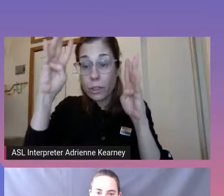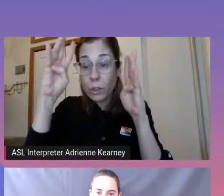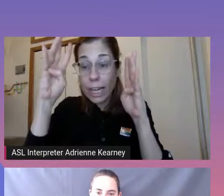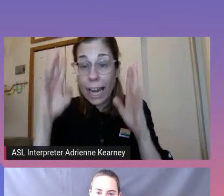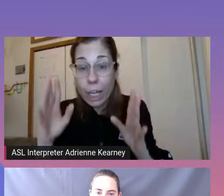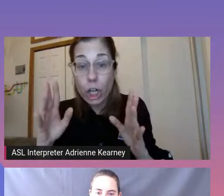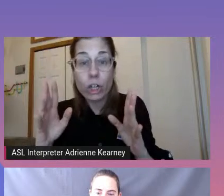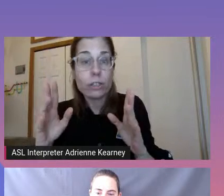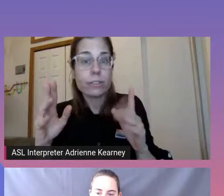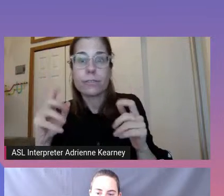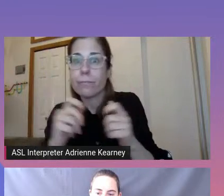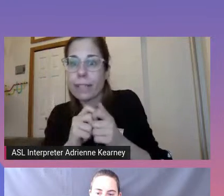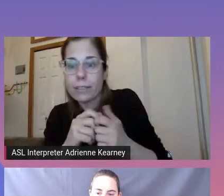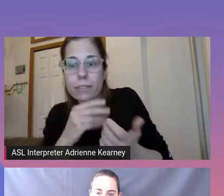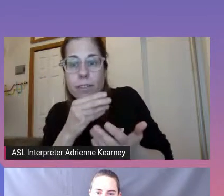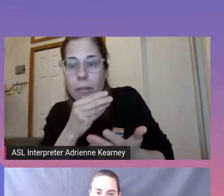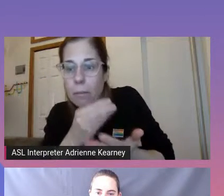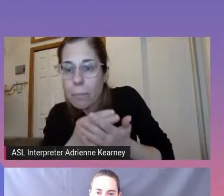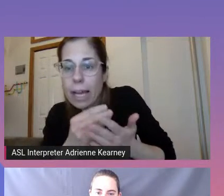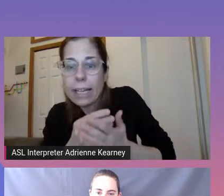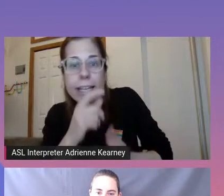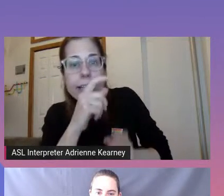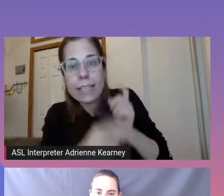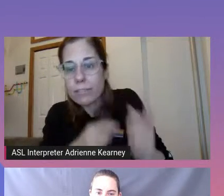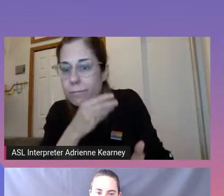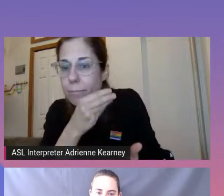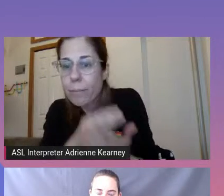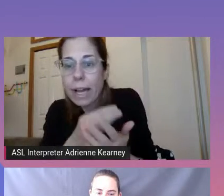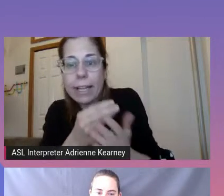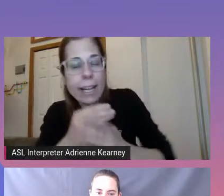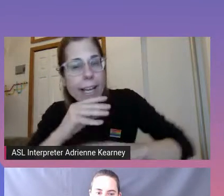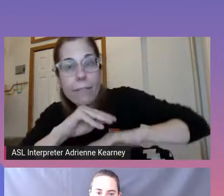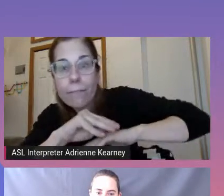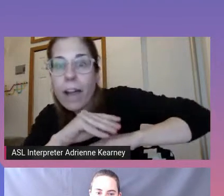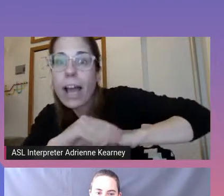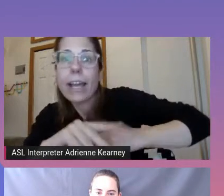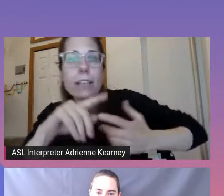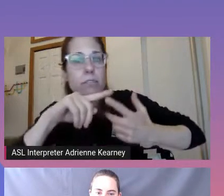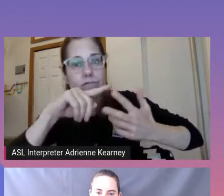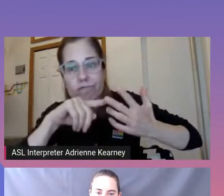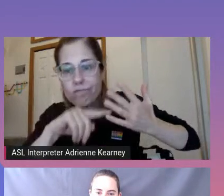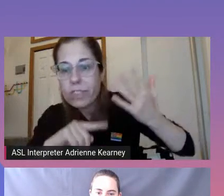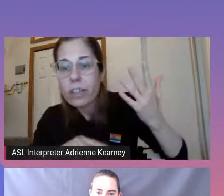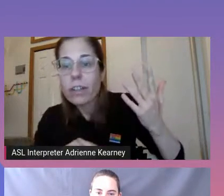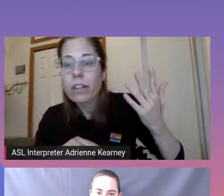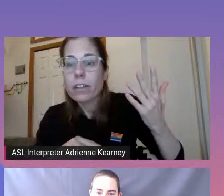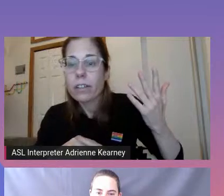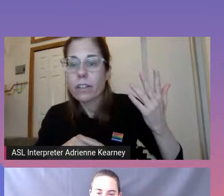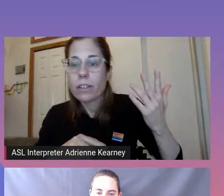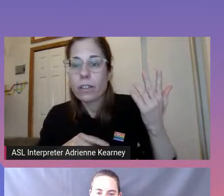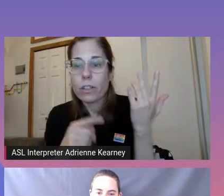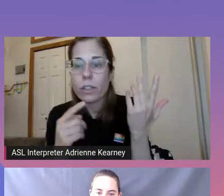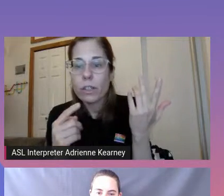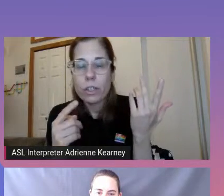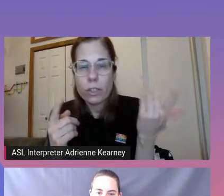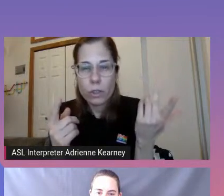and tackle that? That's a great question. Of course, Zulina. Shout out to Zulina. Yeah, that's a really good